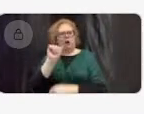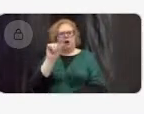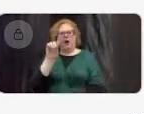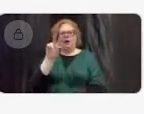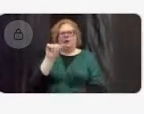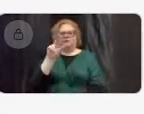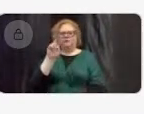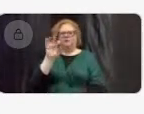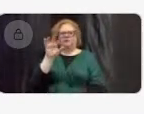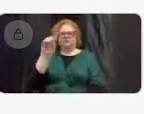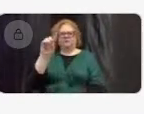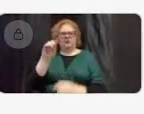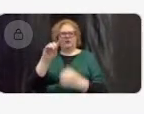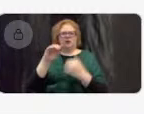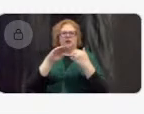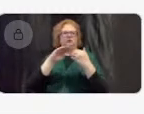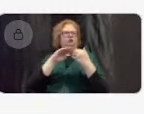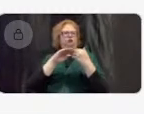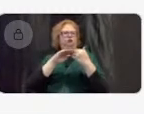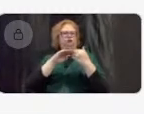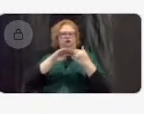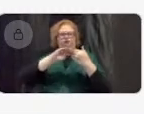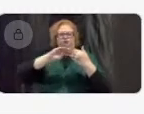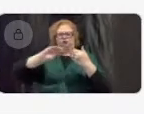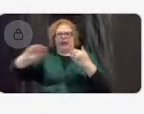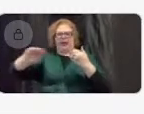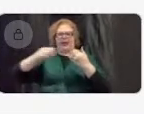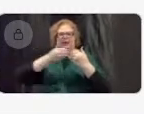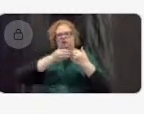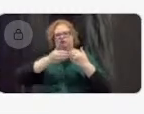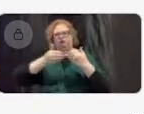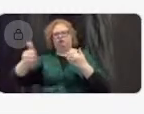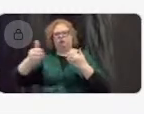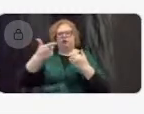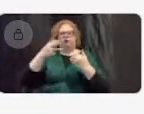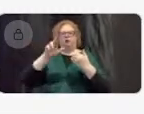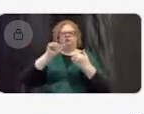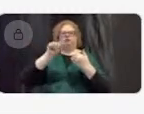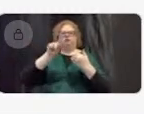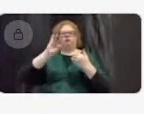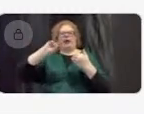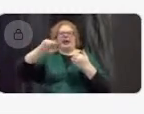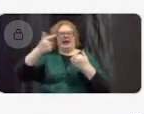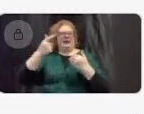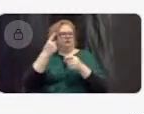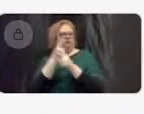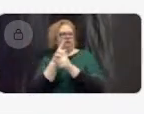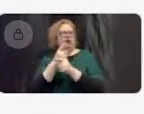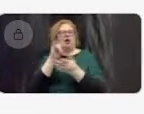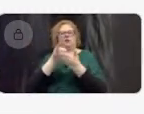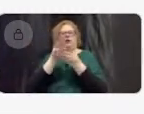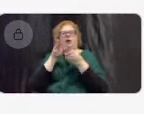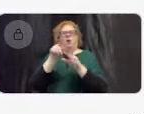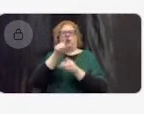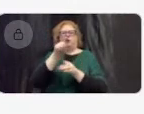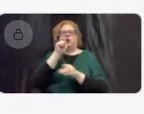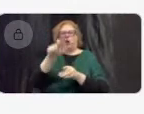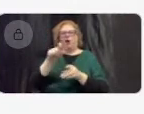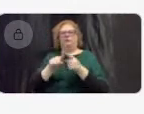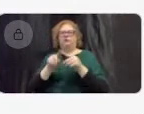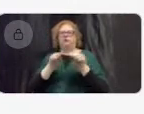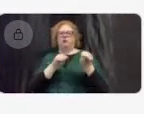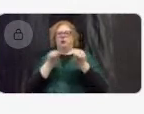not going to go out and develop this immediately. You're going to get the advanced grading permit, correct? So you don't have to move as much fill from the hill to the